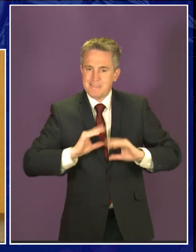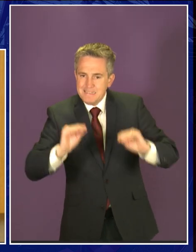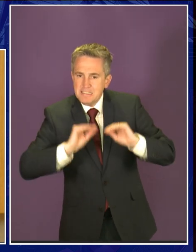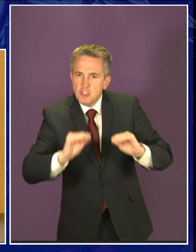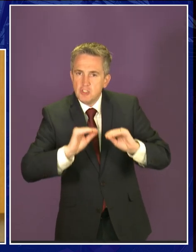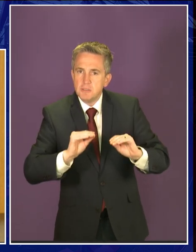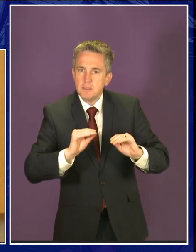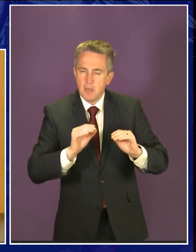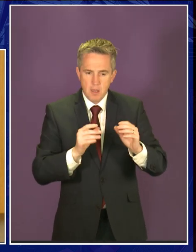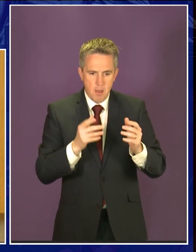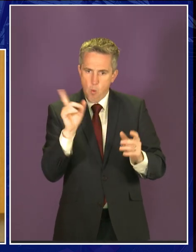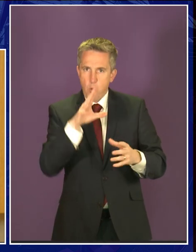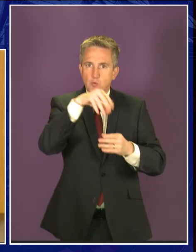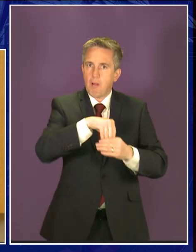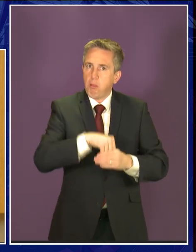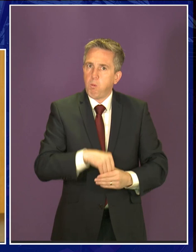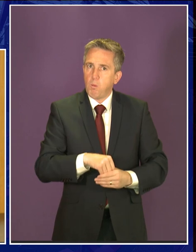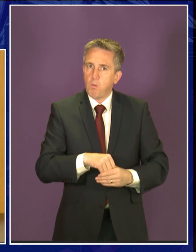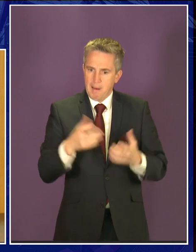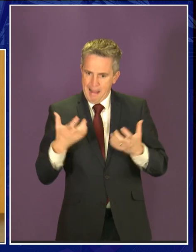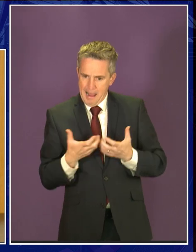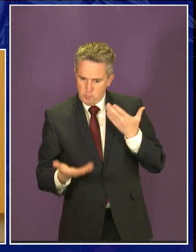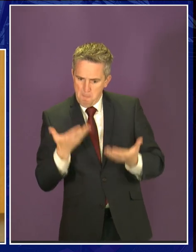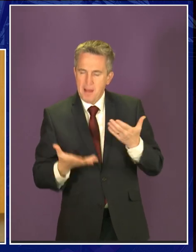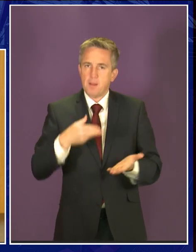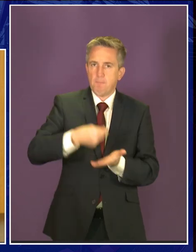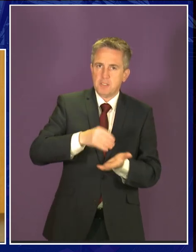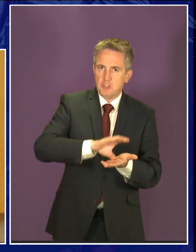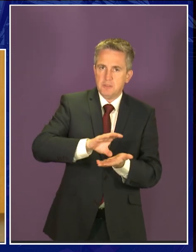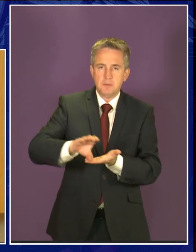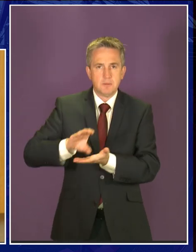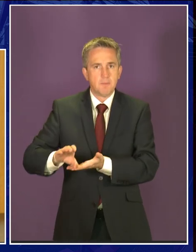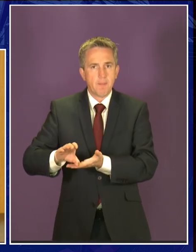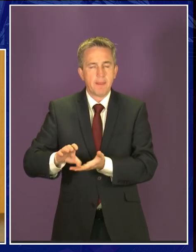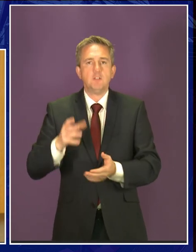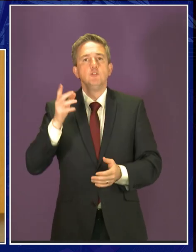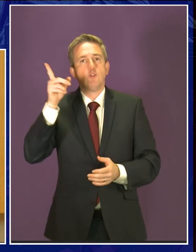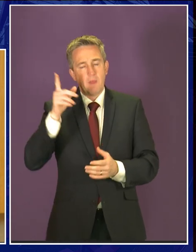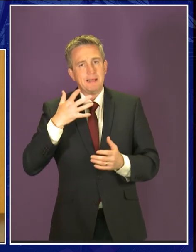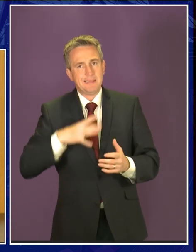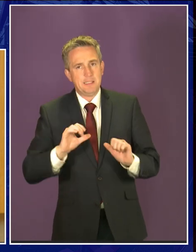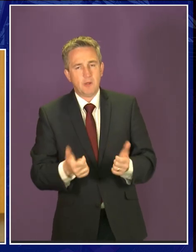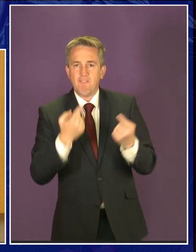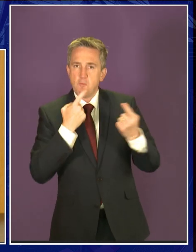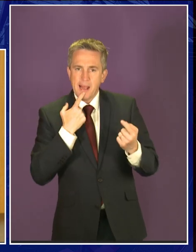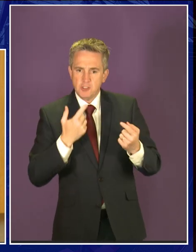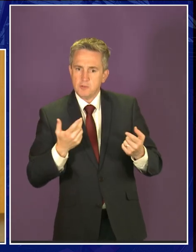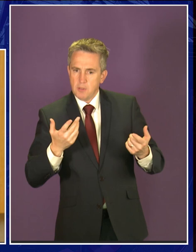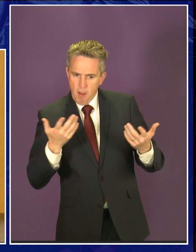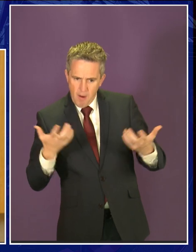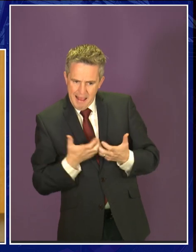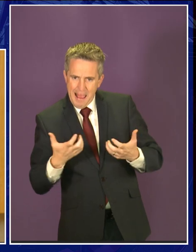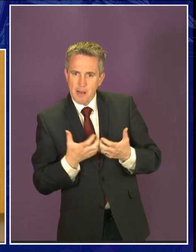limited budgets, need to have the most up-to-date information to make informed decisions about the place of music and arts in